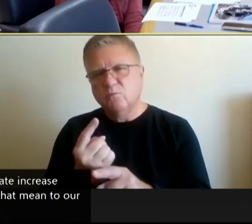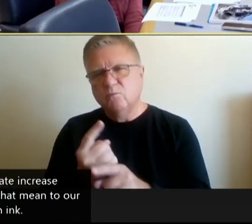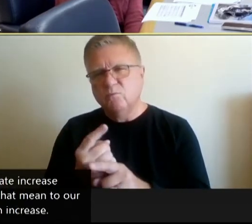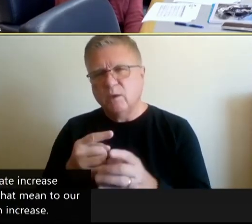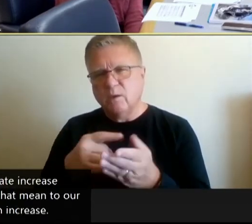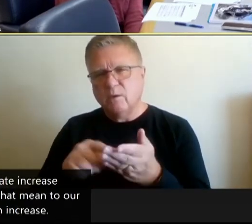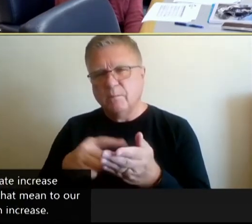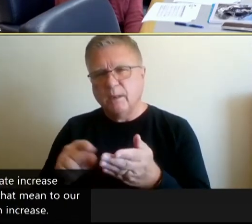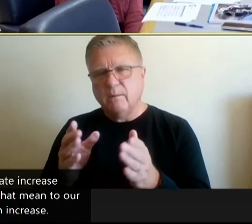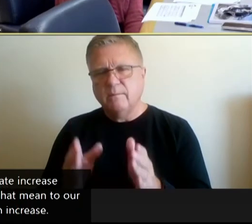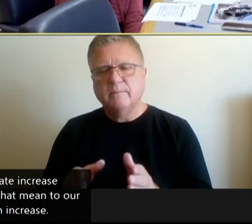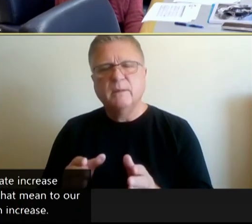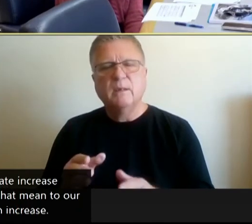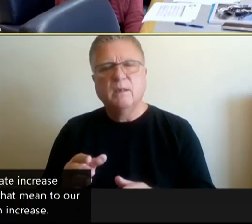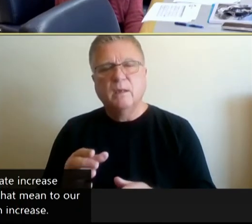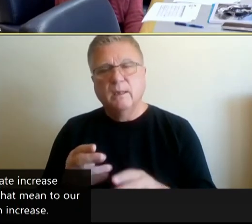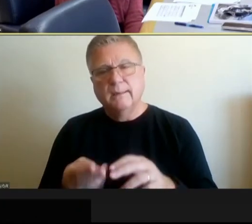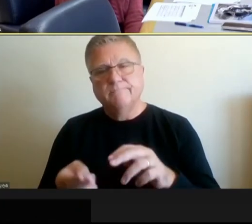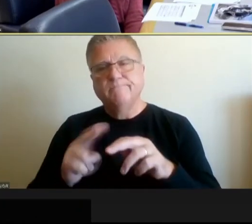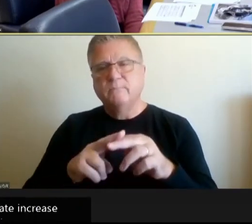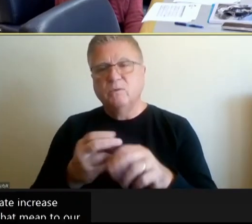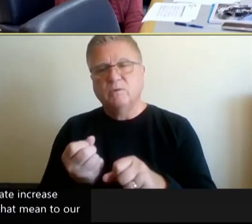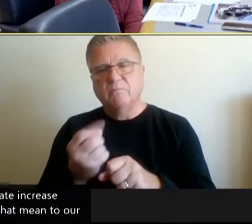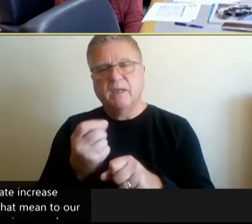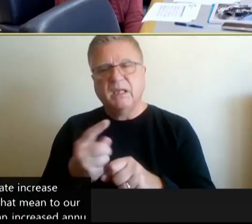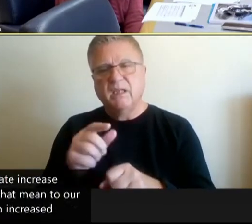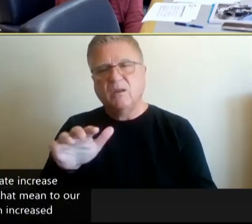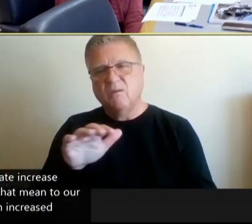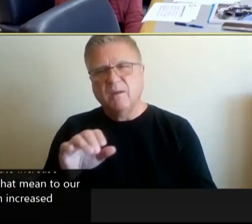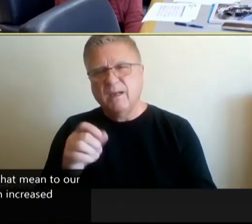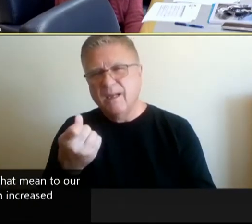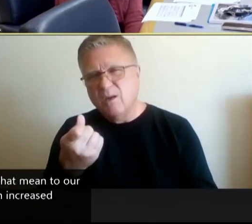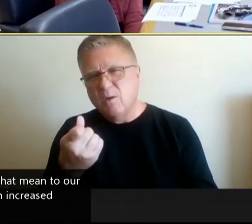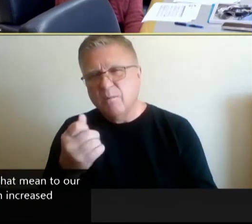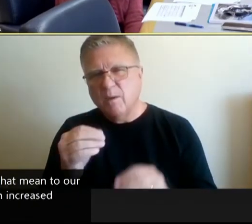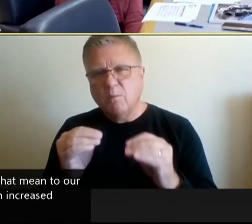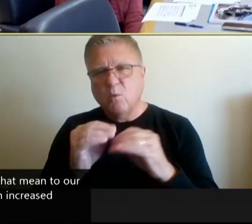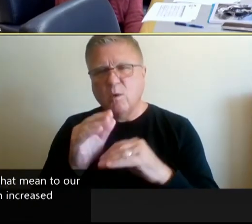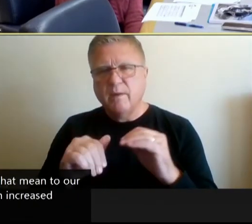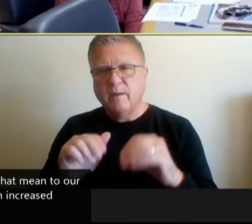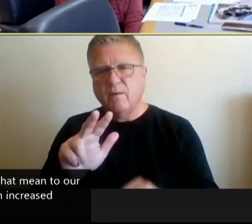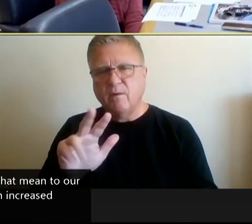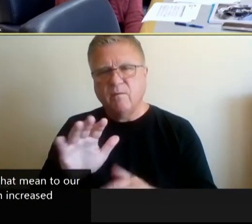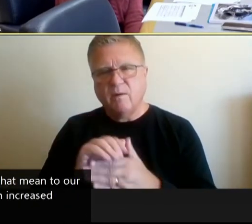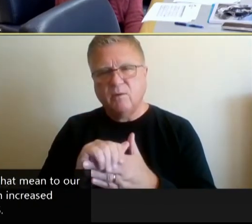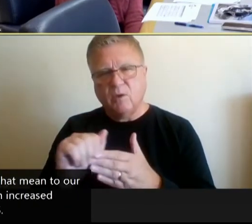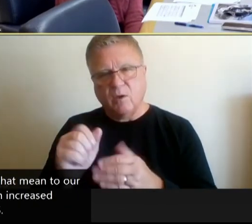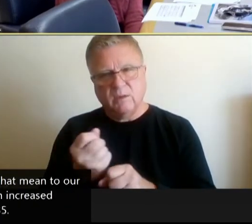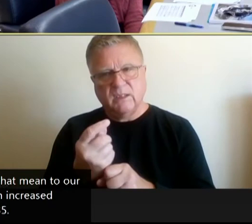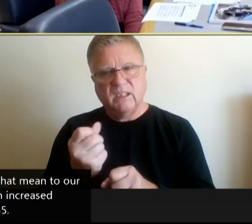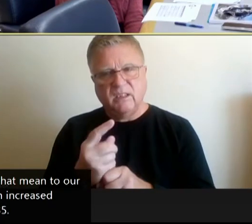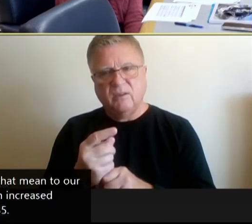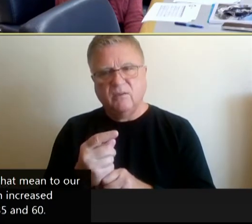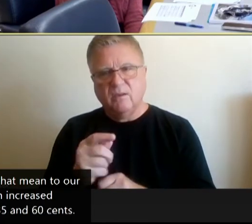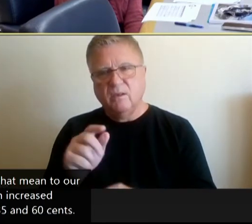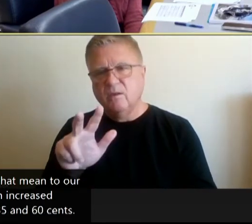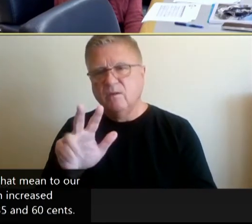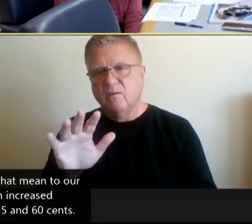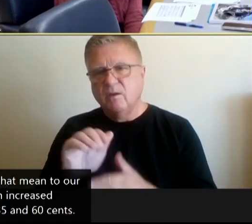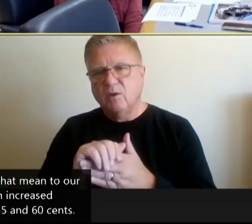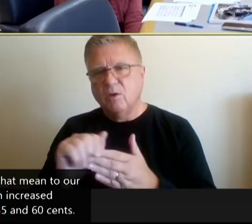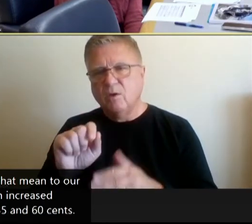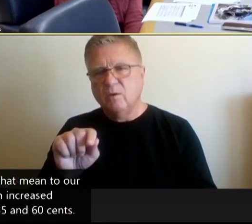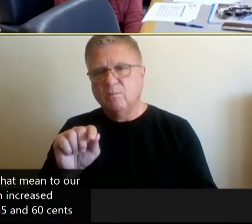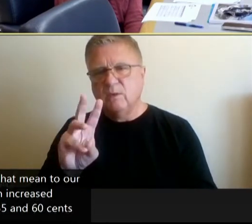increase annually of a slightly more than $35. It's $35.60